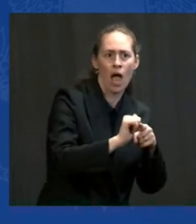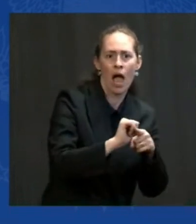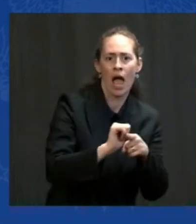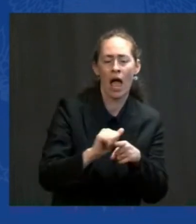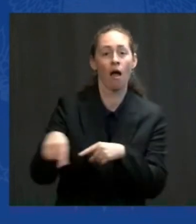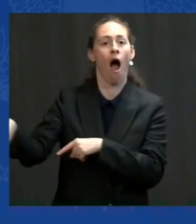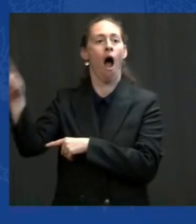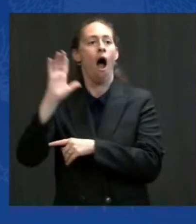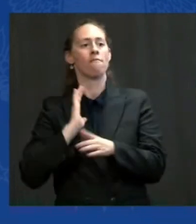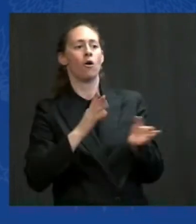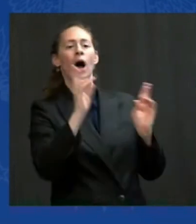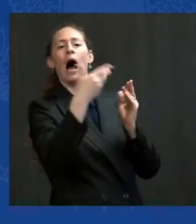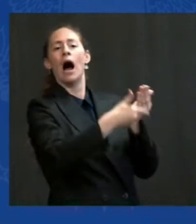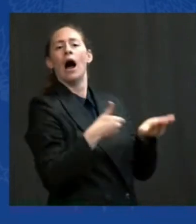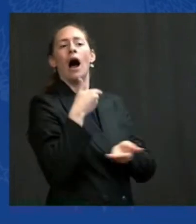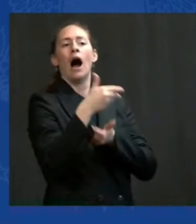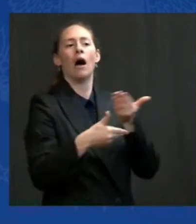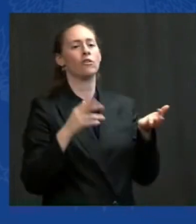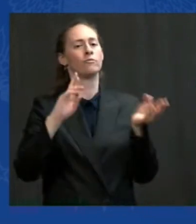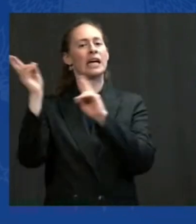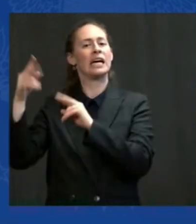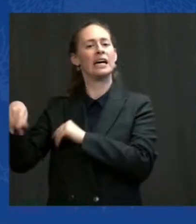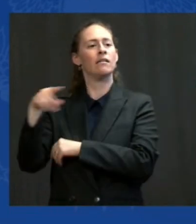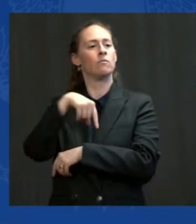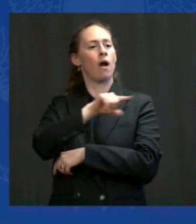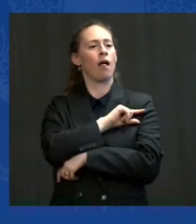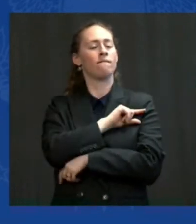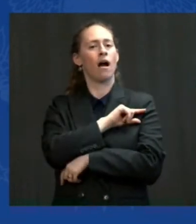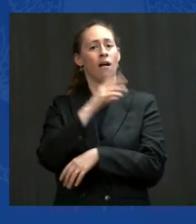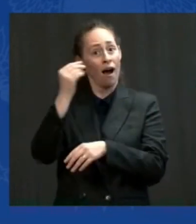no apology, union jobs.